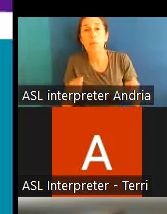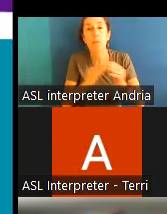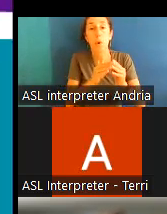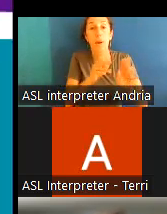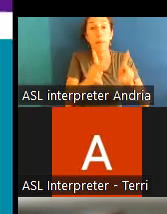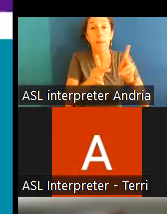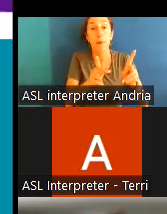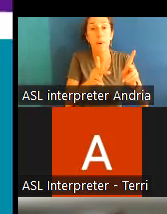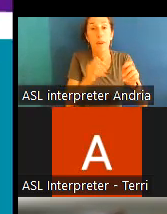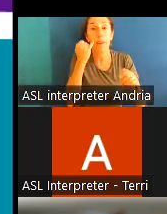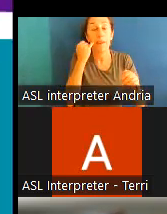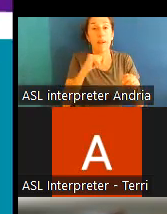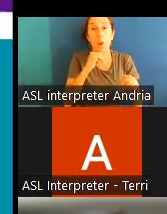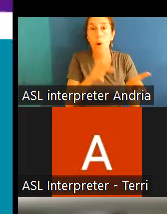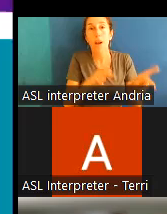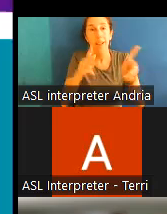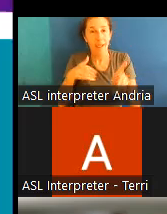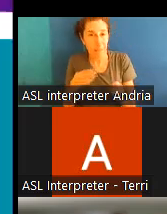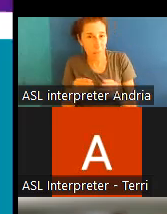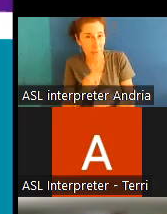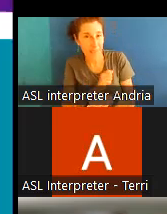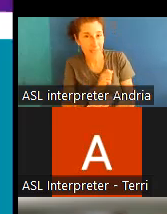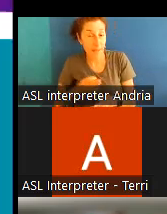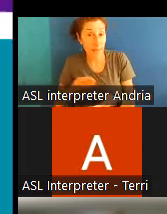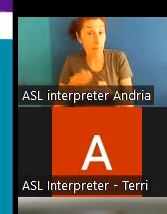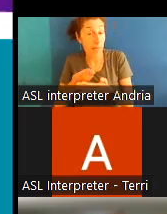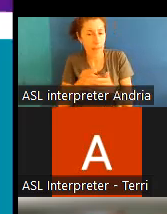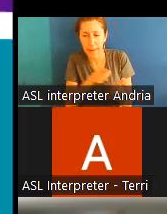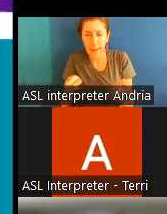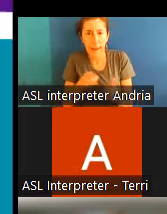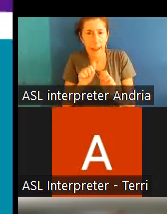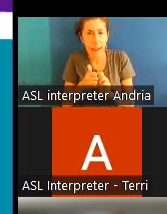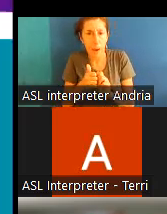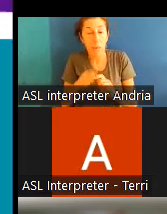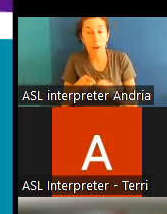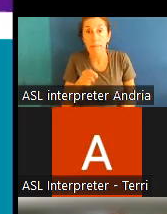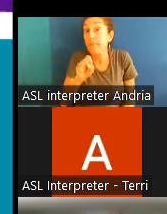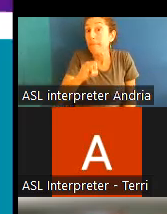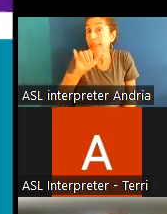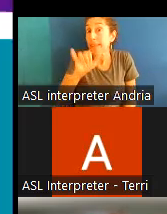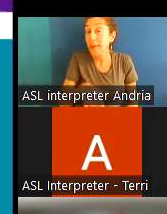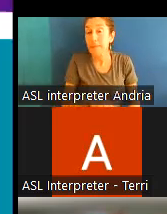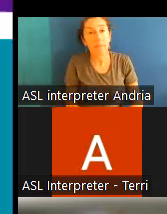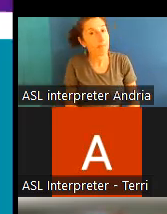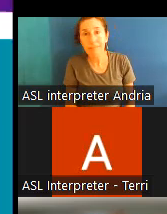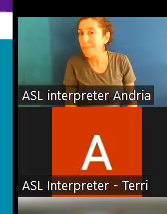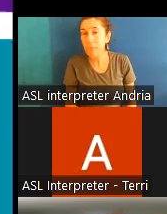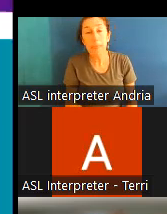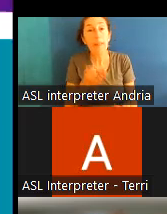Only unfortunately, what we're seeing now is exactly what Crystal said. Services, funding for services is being